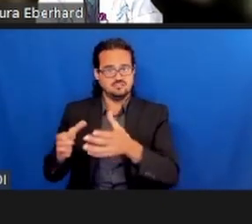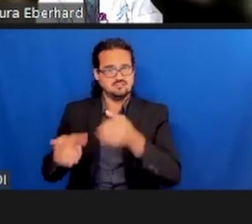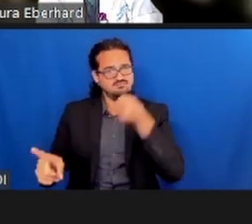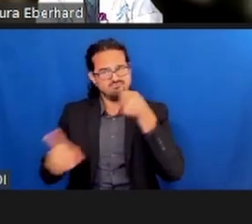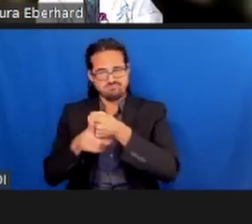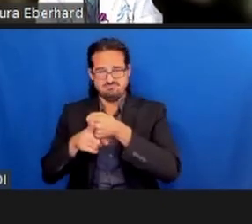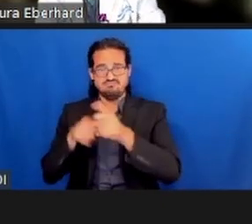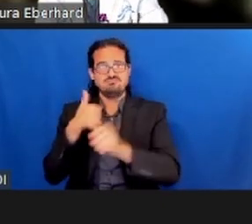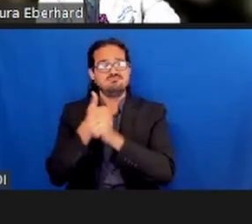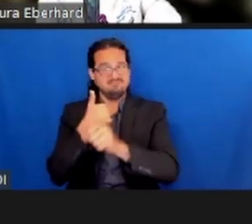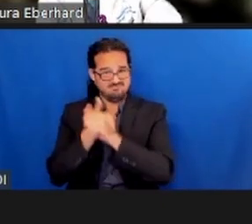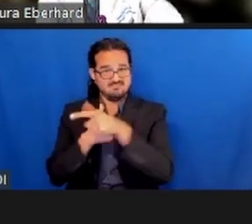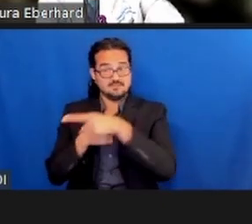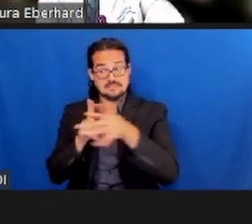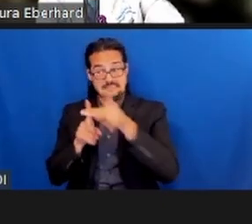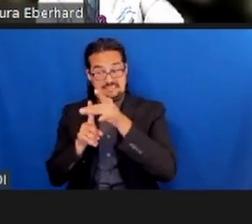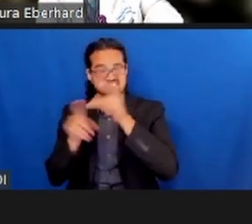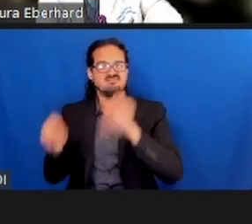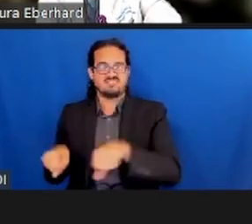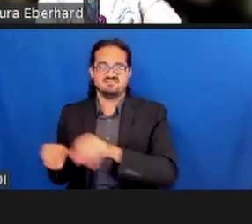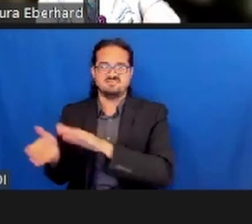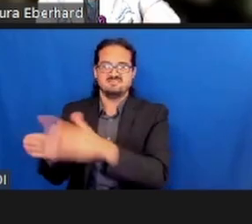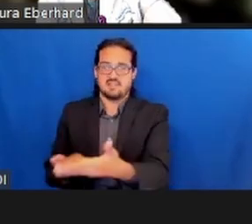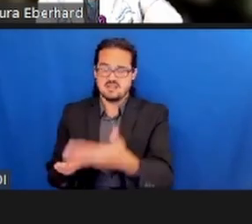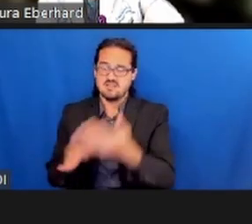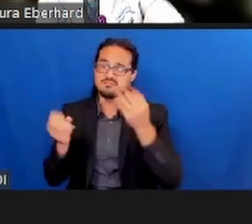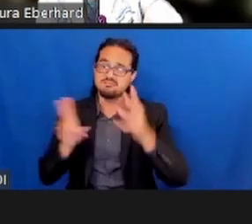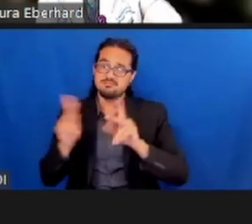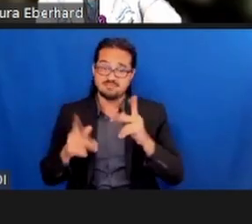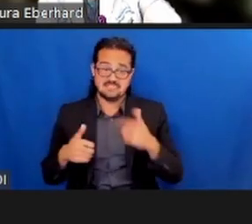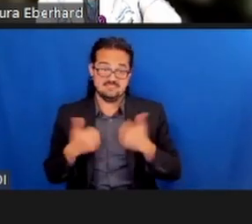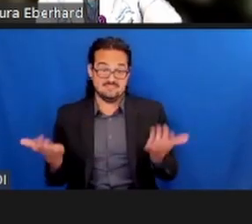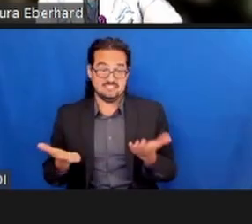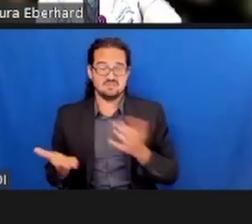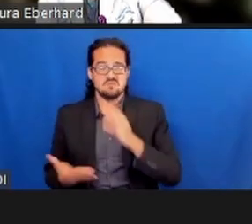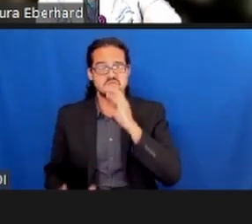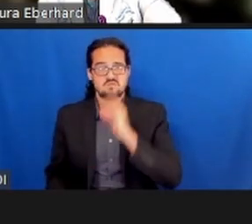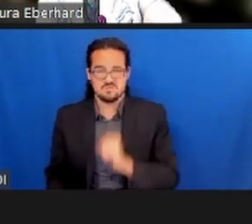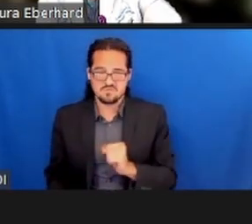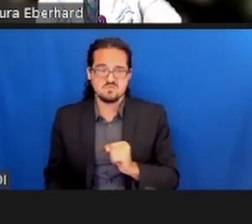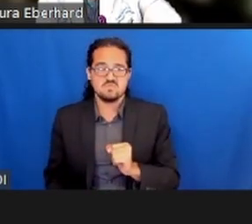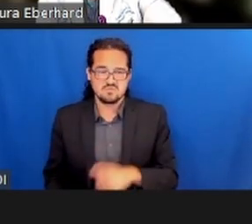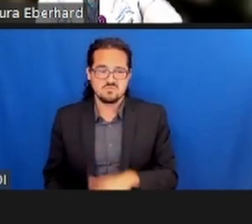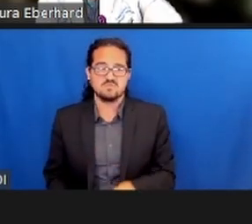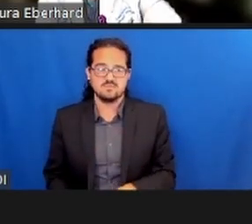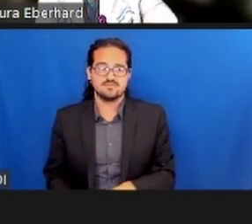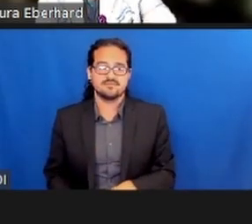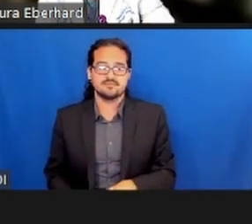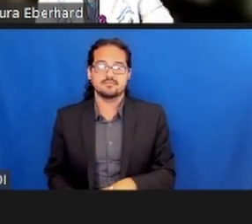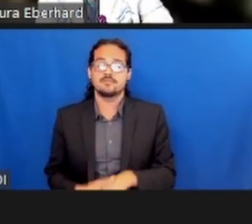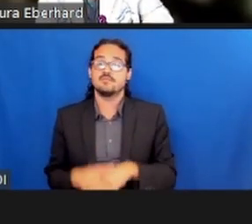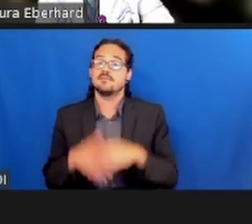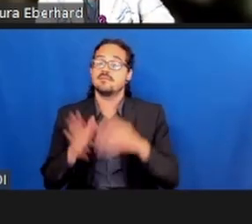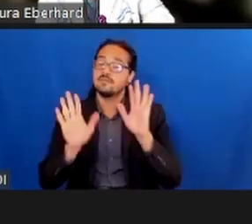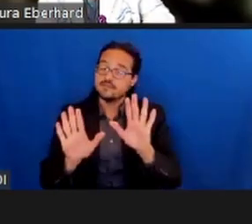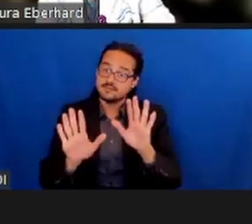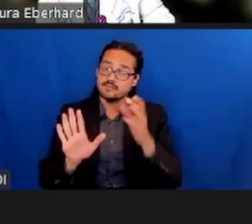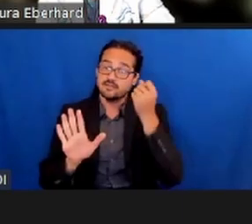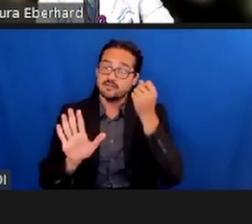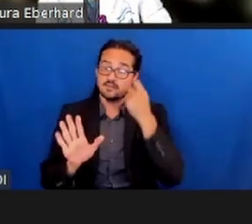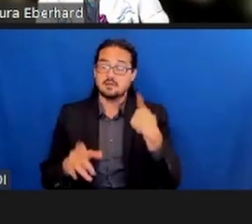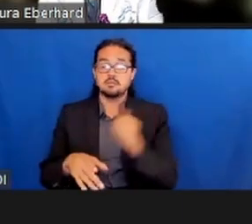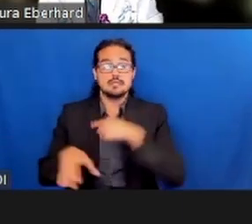COVID-19. Despite that, because of, again, the hard work of everyone, we were able to really manage